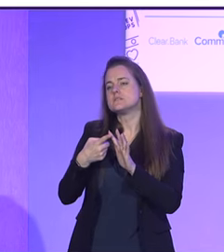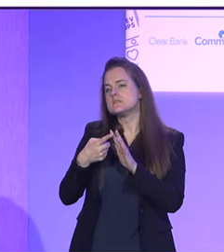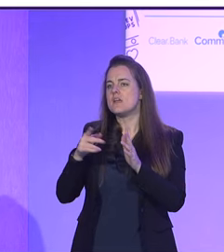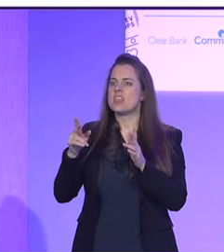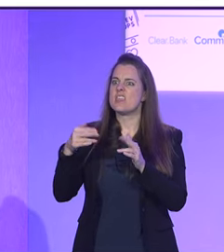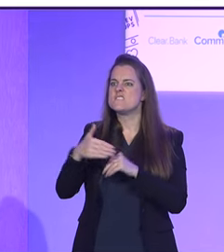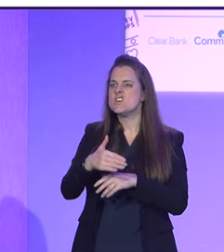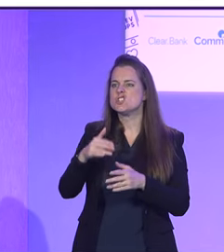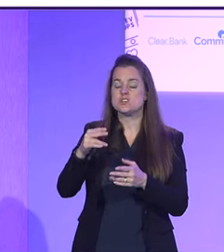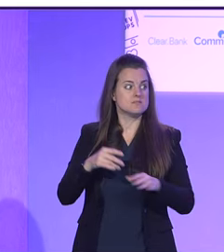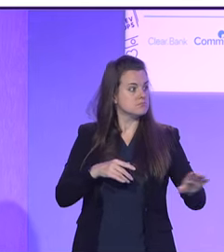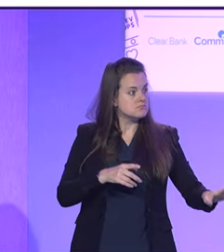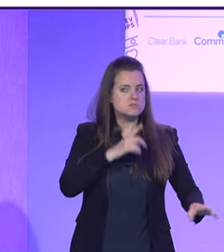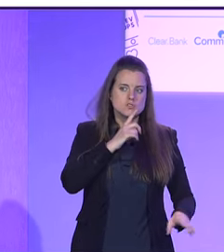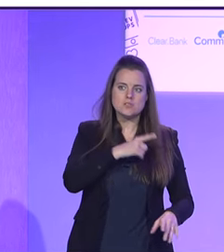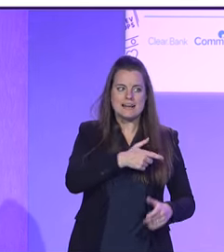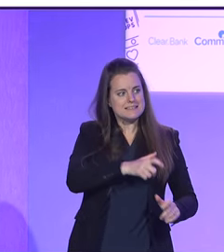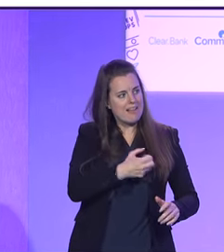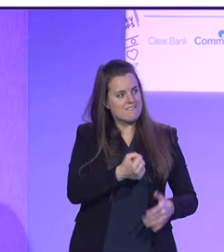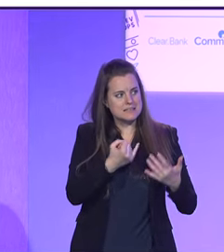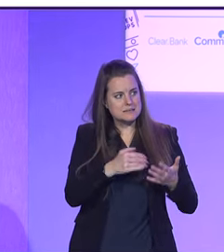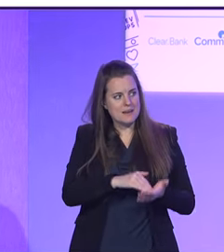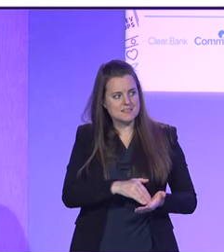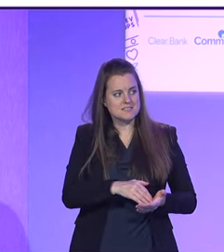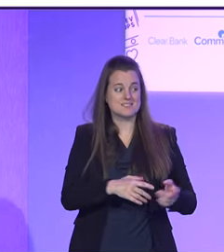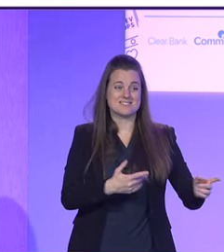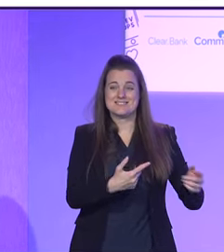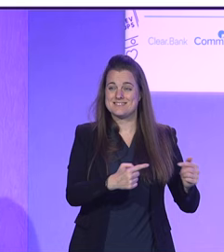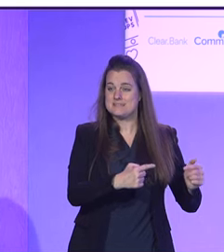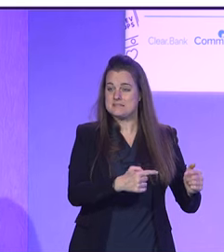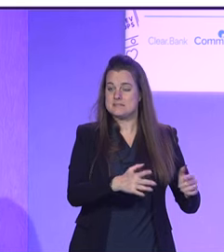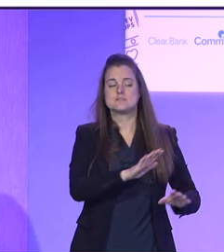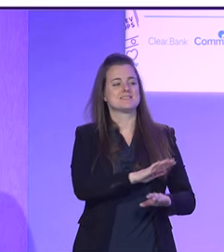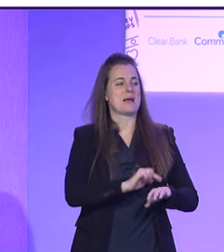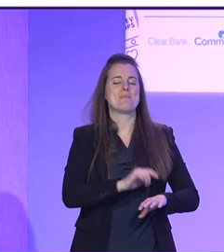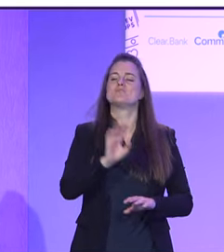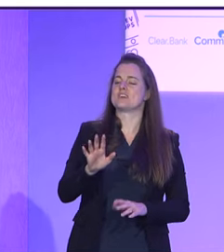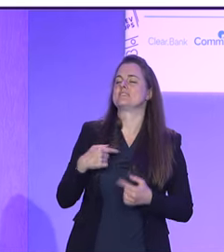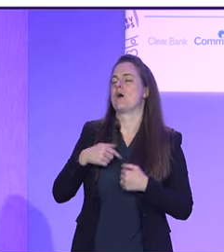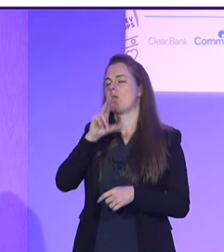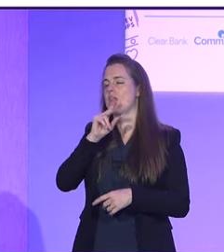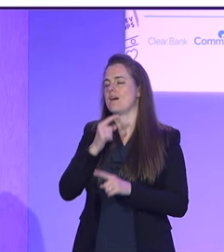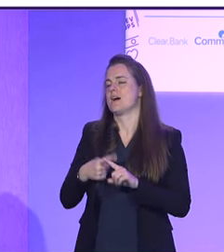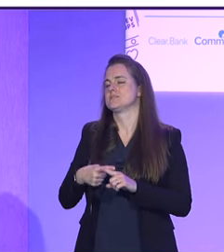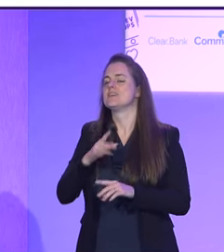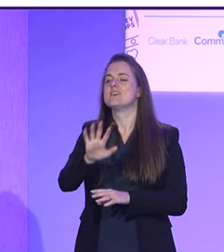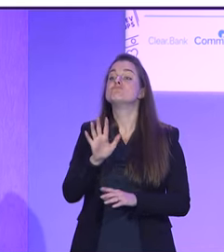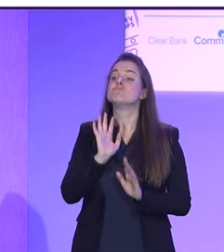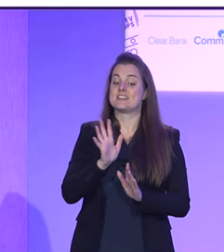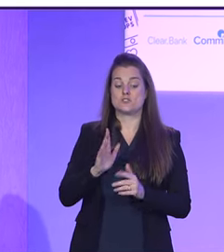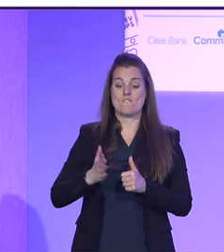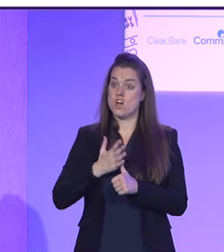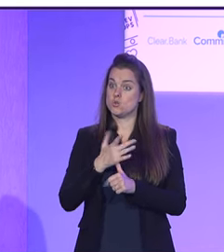trying to be faster. So what you can do to get out of this, first of all, is to educate the users,